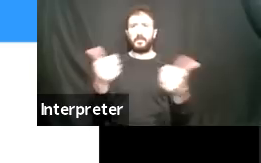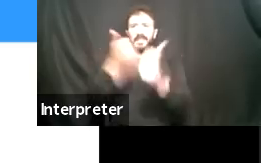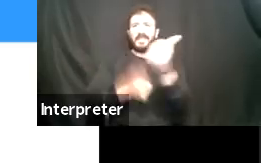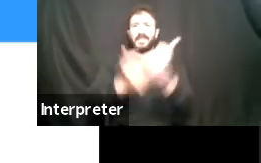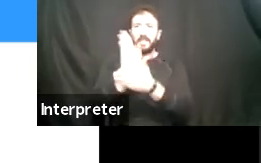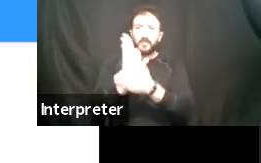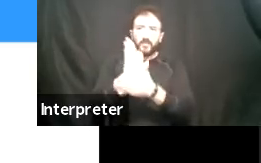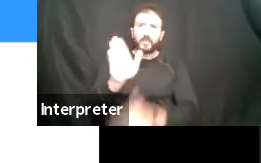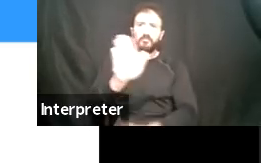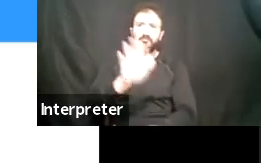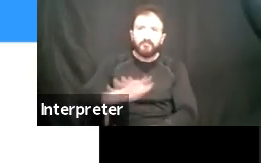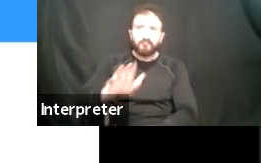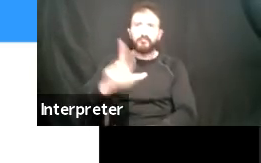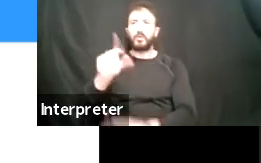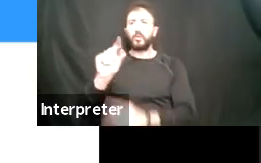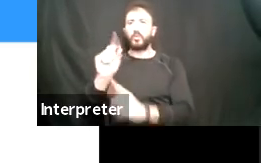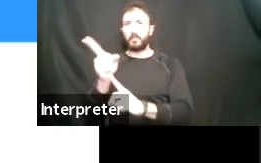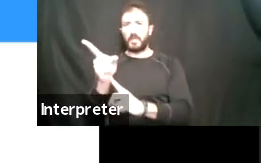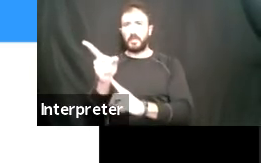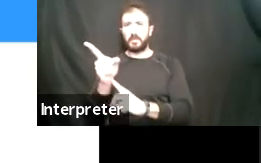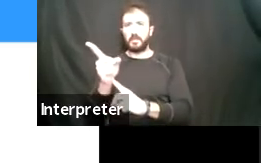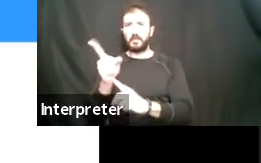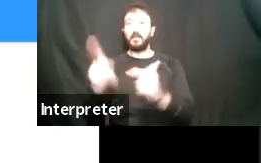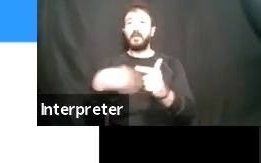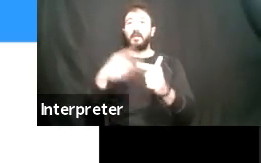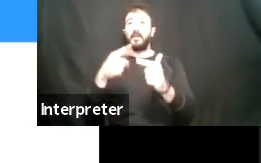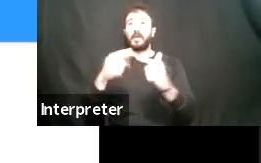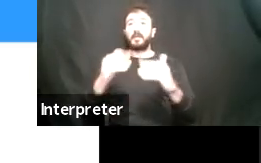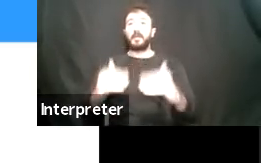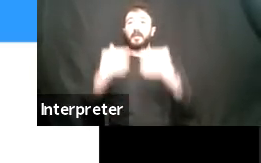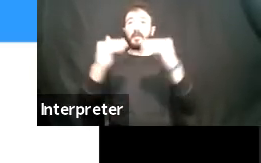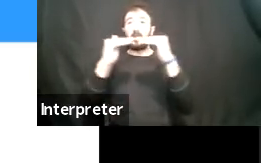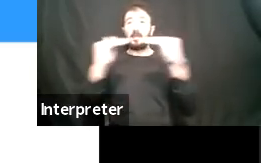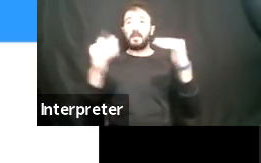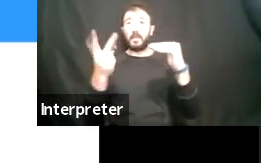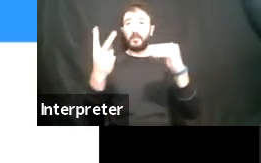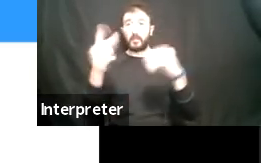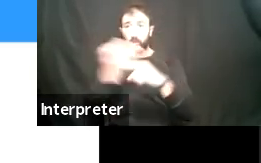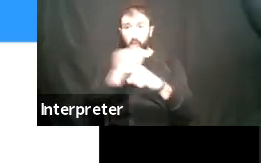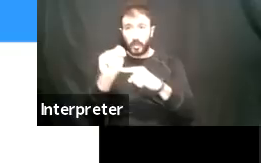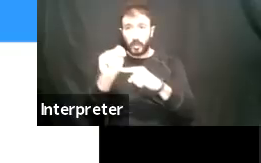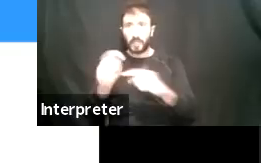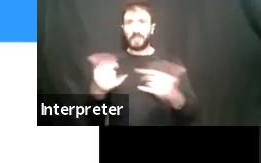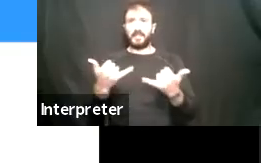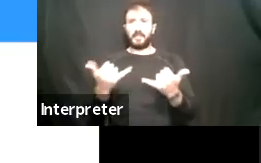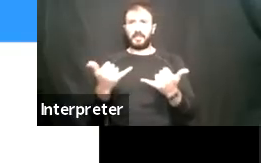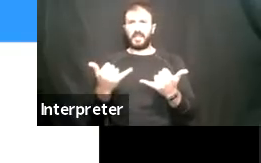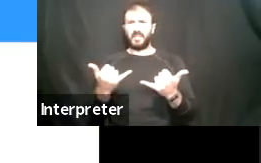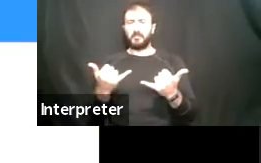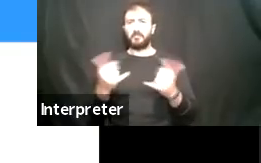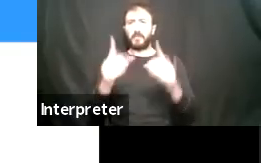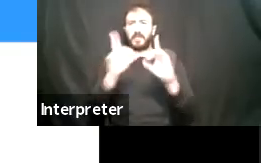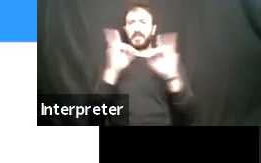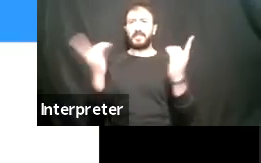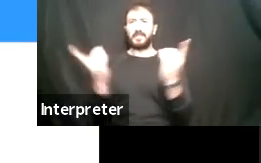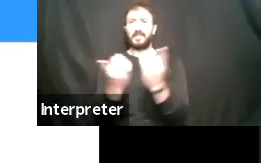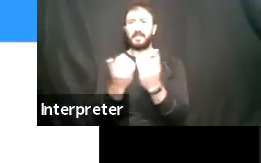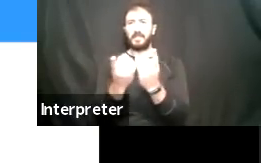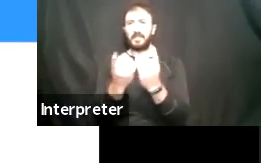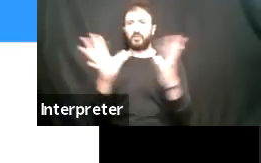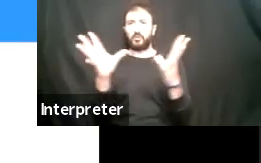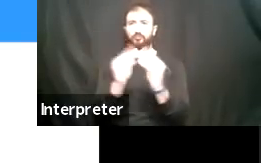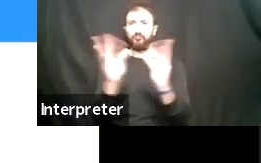which is what we're doing today by participating in this district-wide webinar. And we will have future webinars as